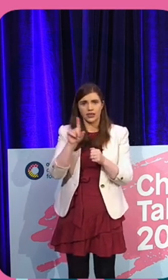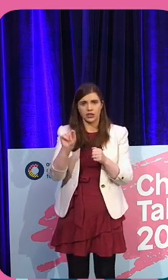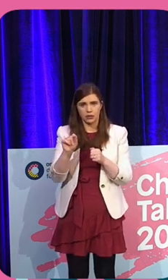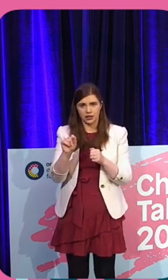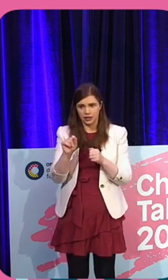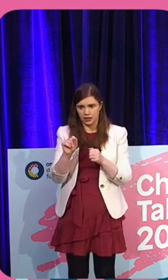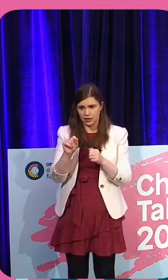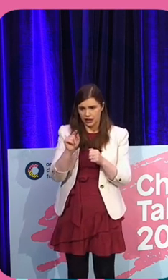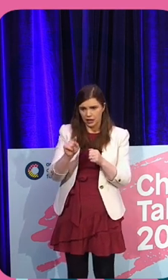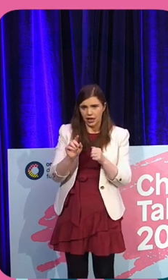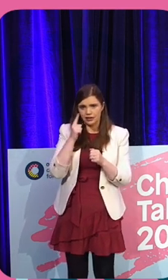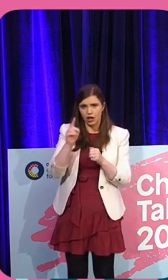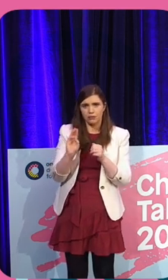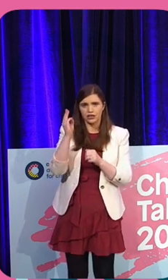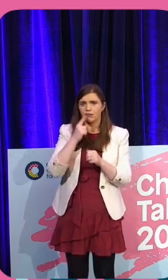herring.